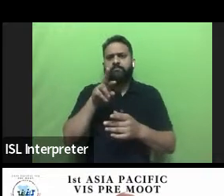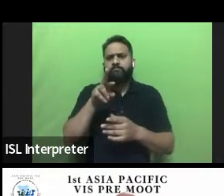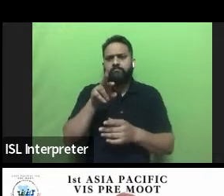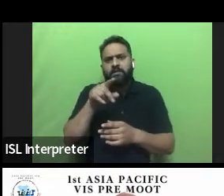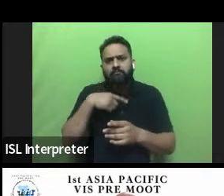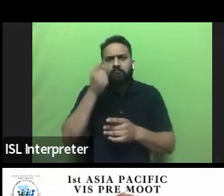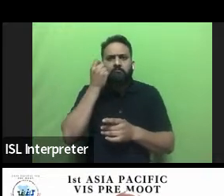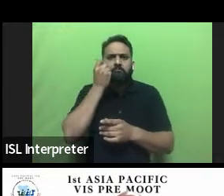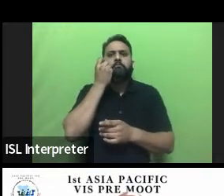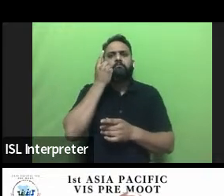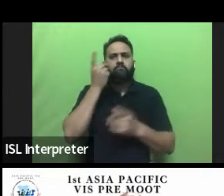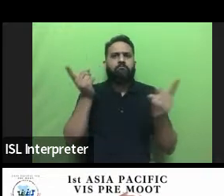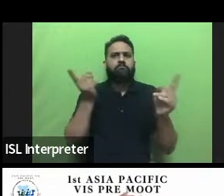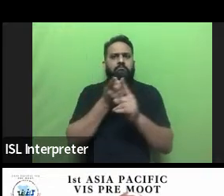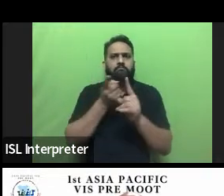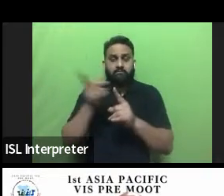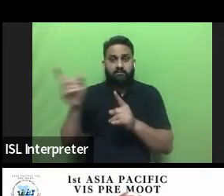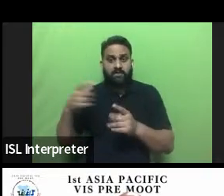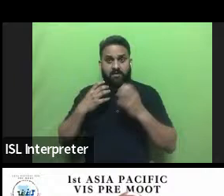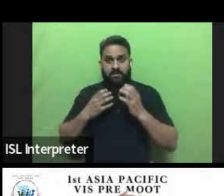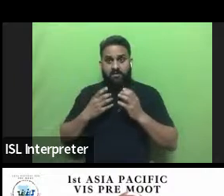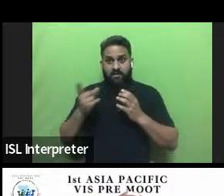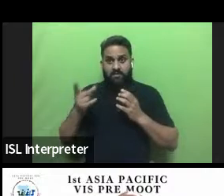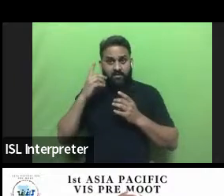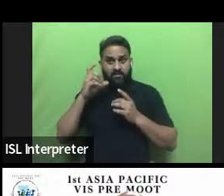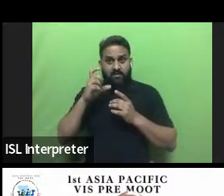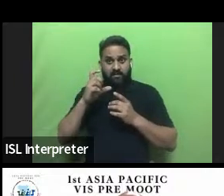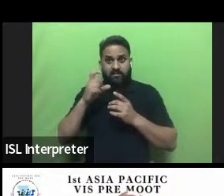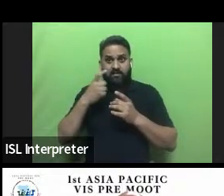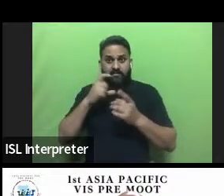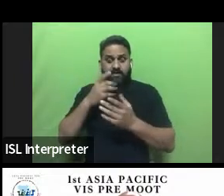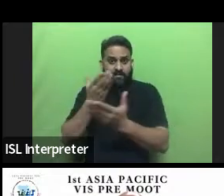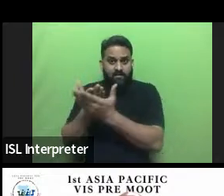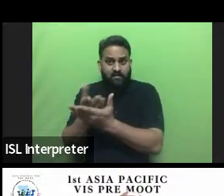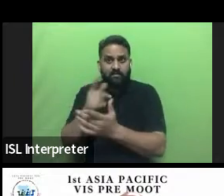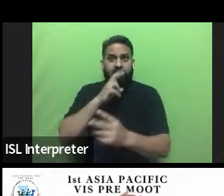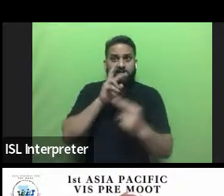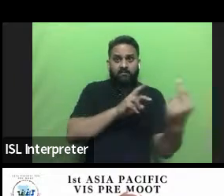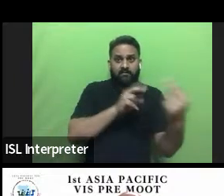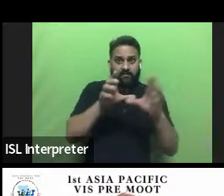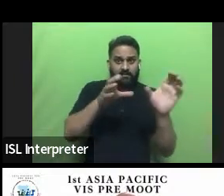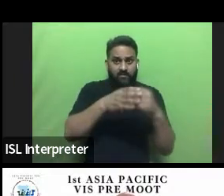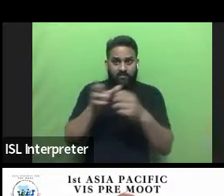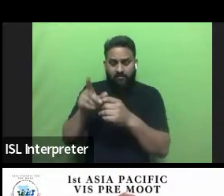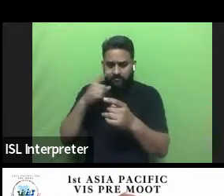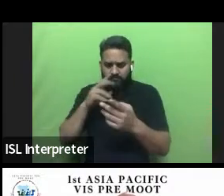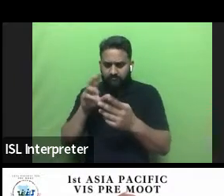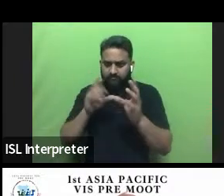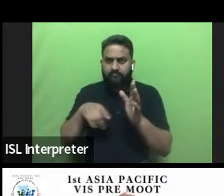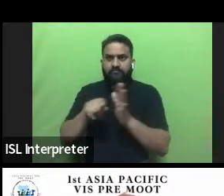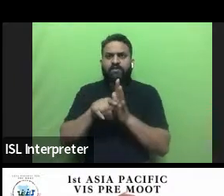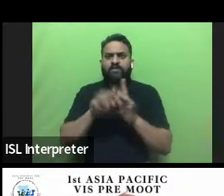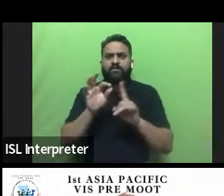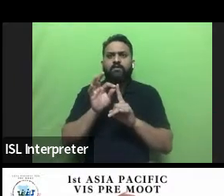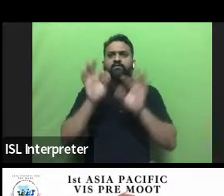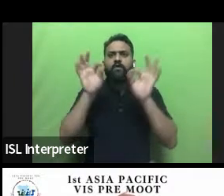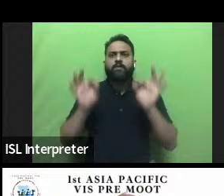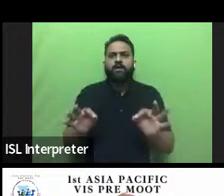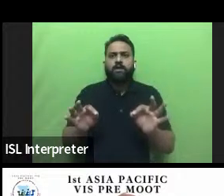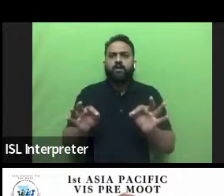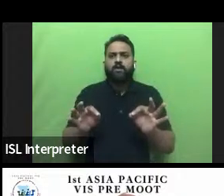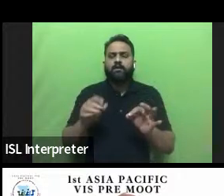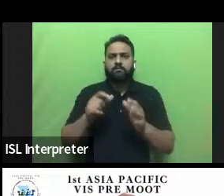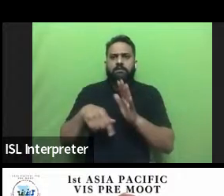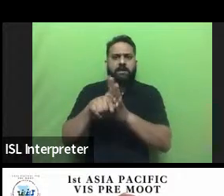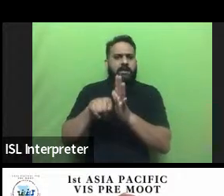between your client and the respondent that it was always subject to entering into the formal agreement. And how do you come out